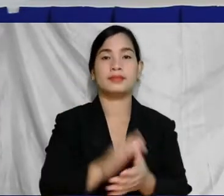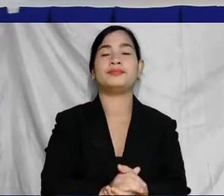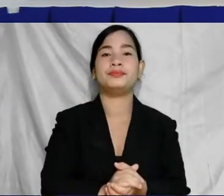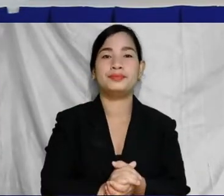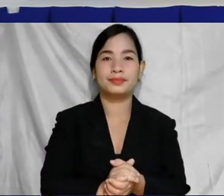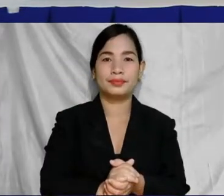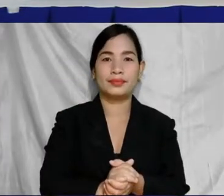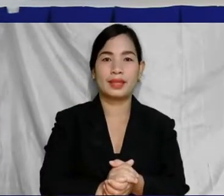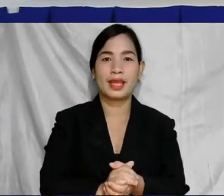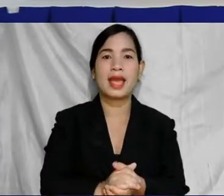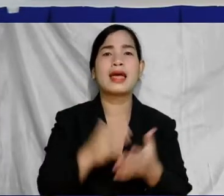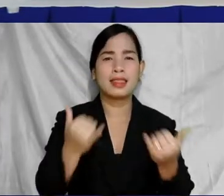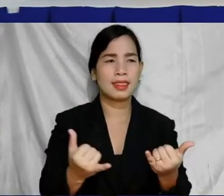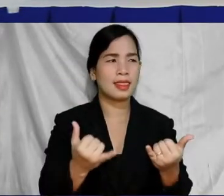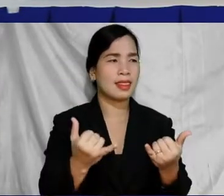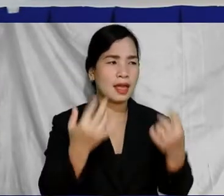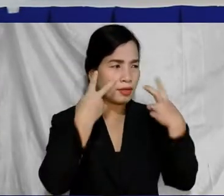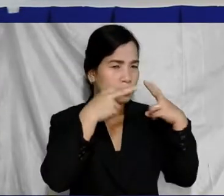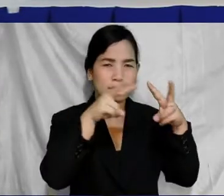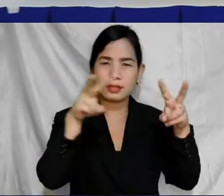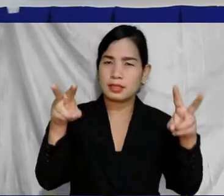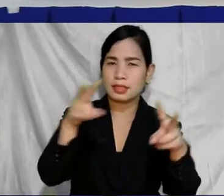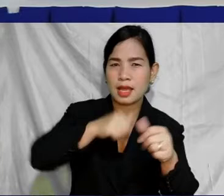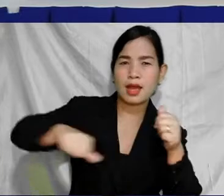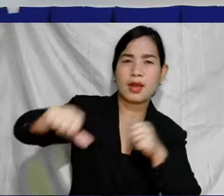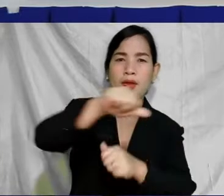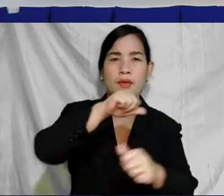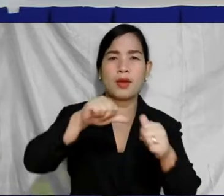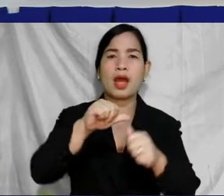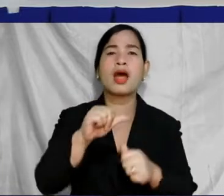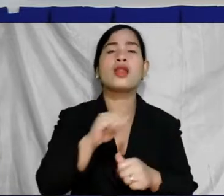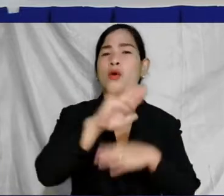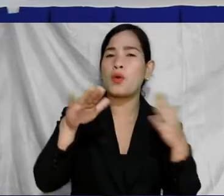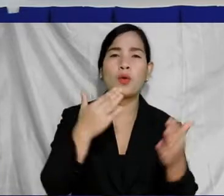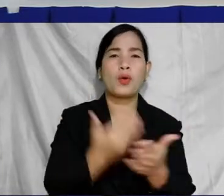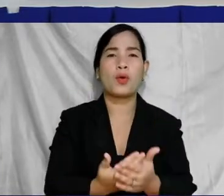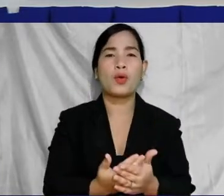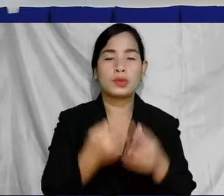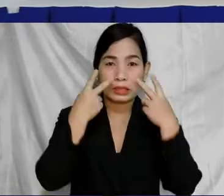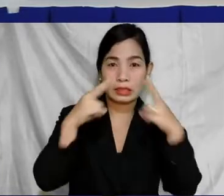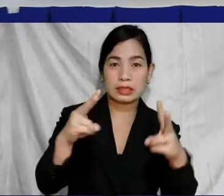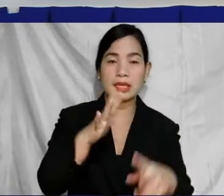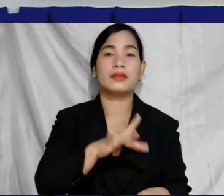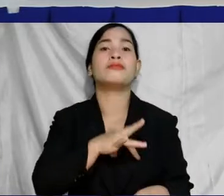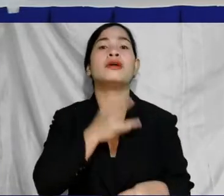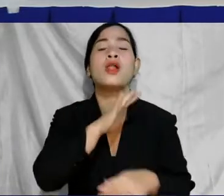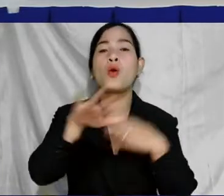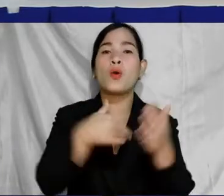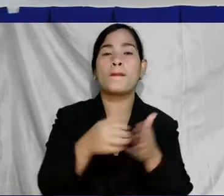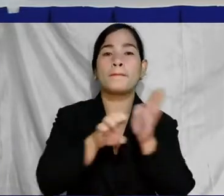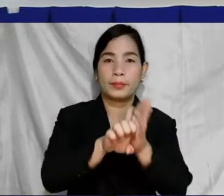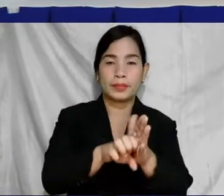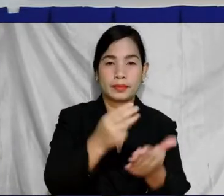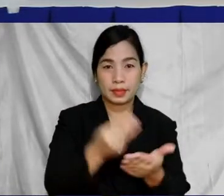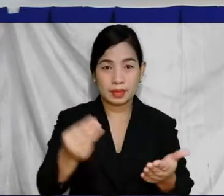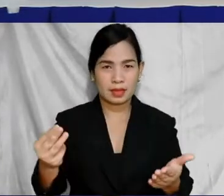and gas. Moving on, try to look around you. Everything that you see and feel are all